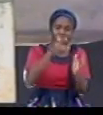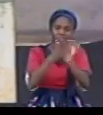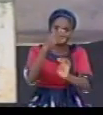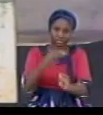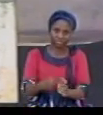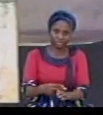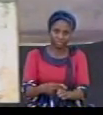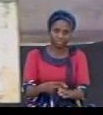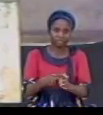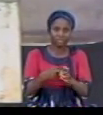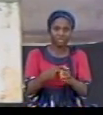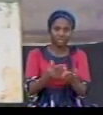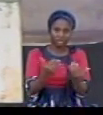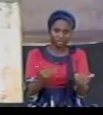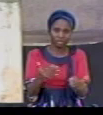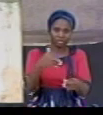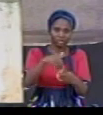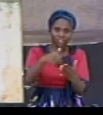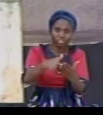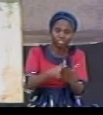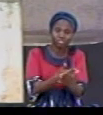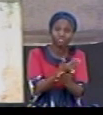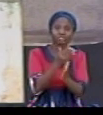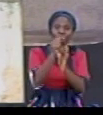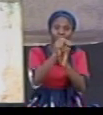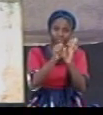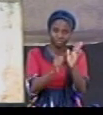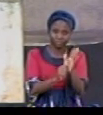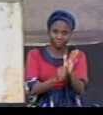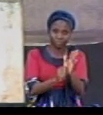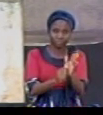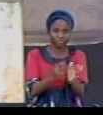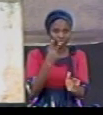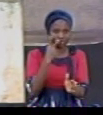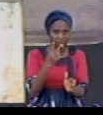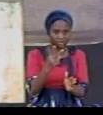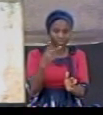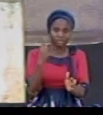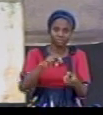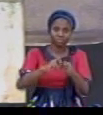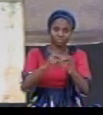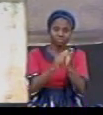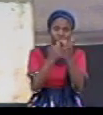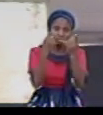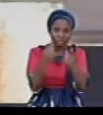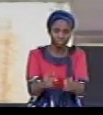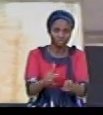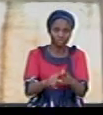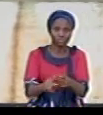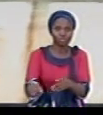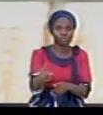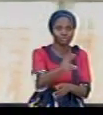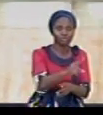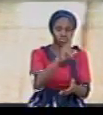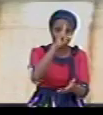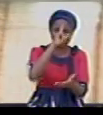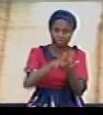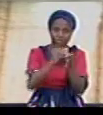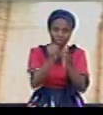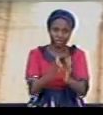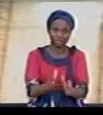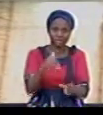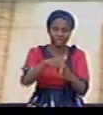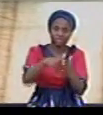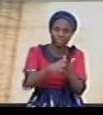afflictions that happened to those believers in the New Testament. Peter and